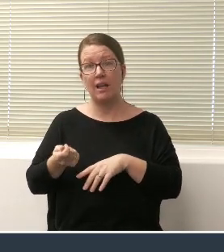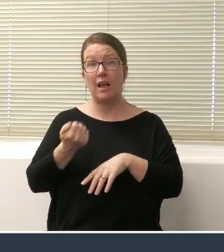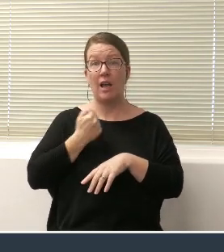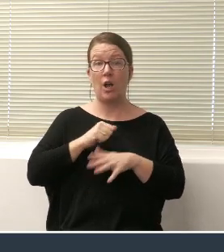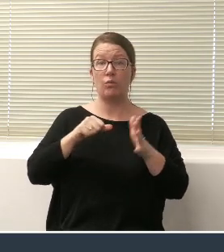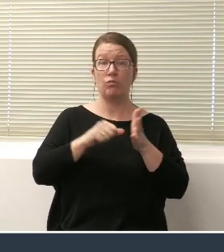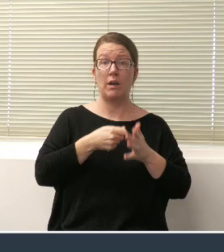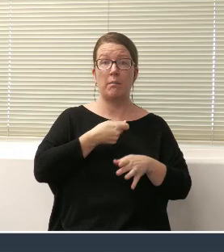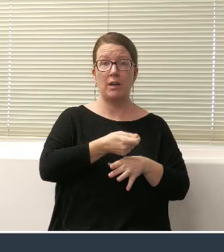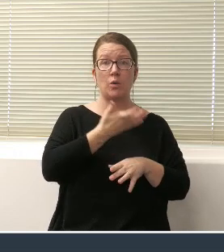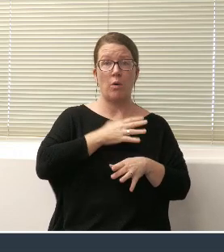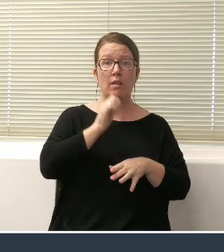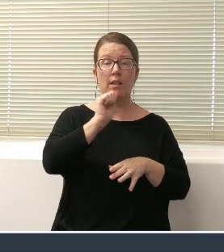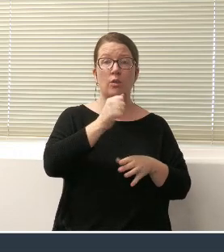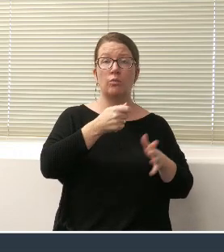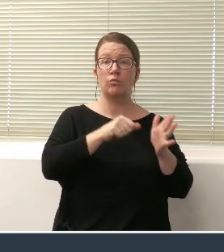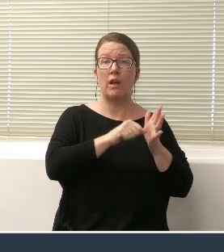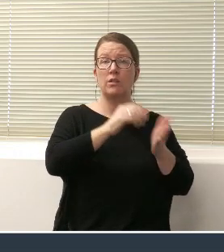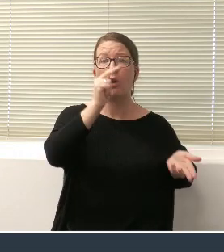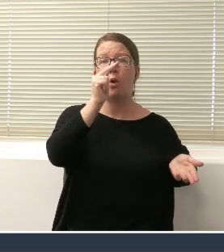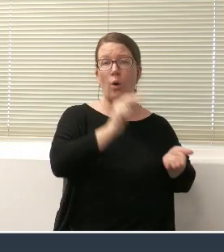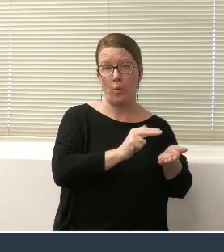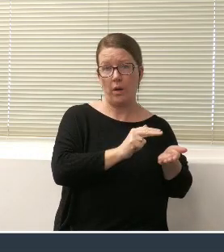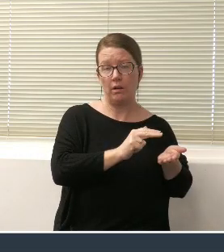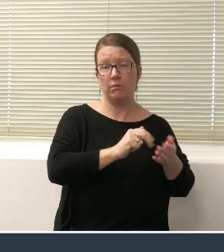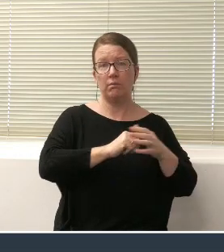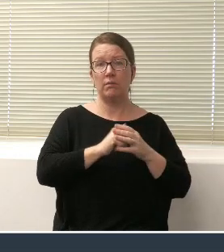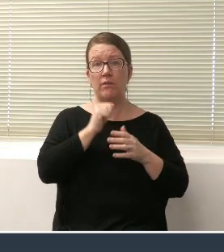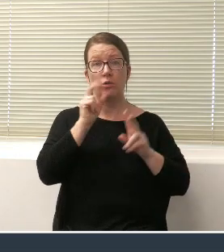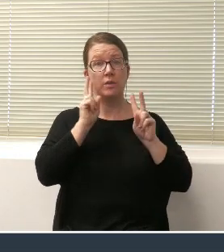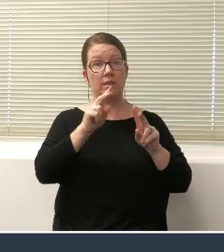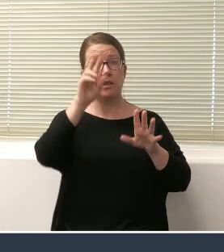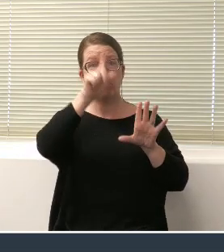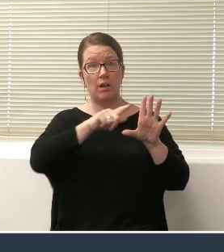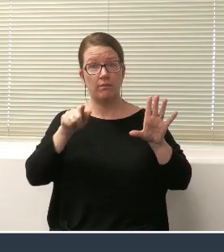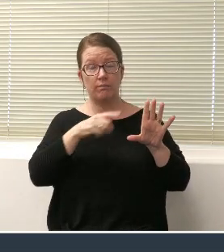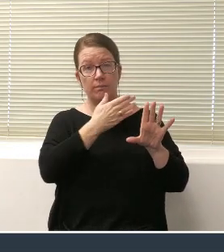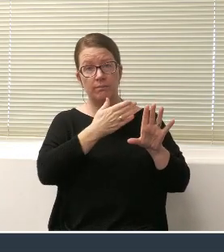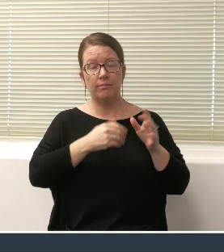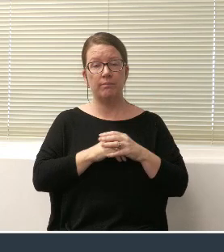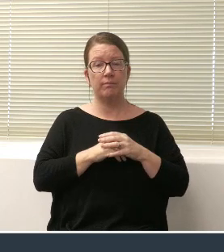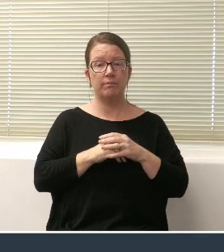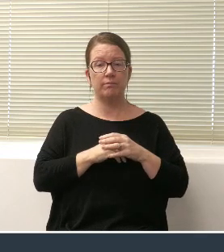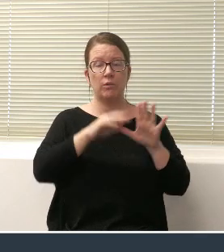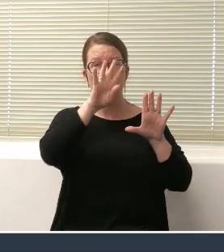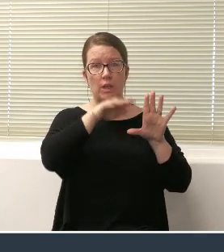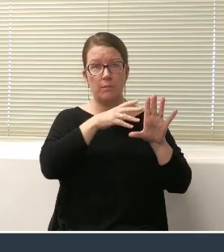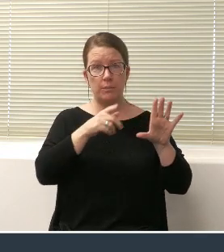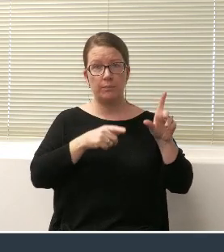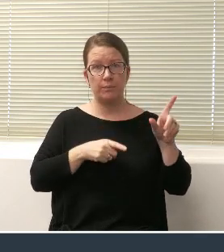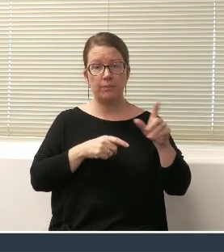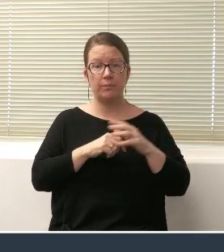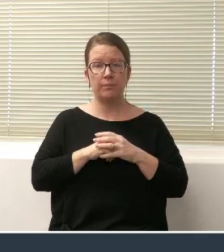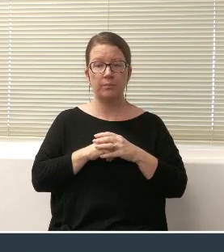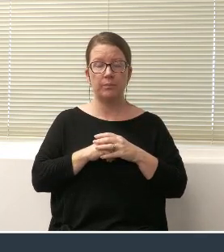lower. And certainly looking forward, as you can see from the table included in the report here, is